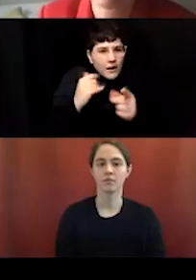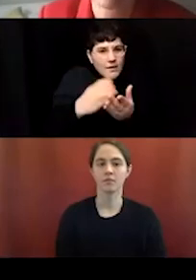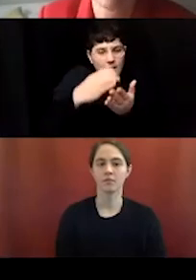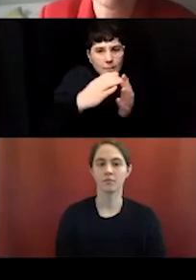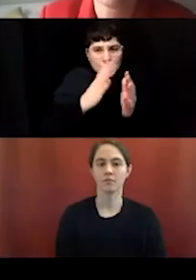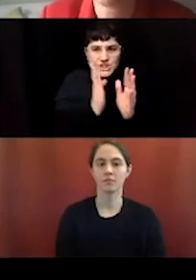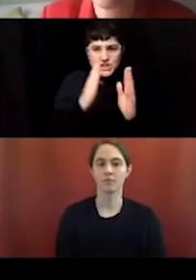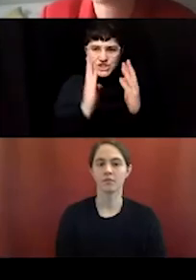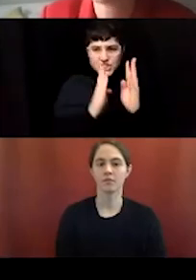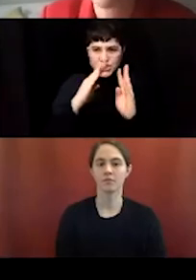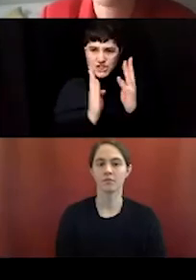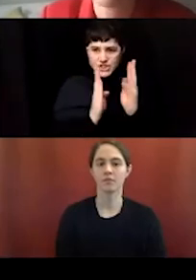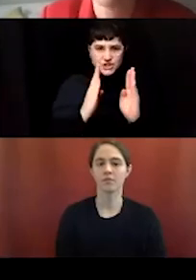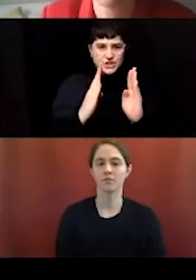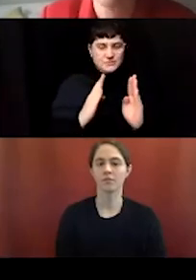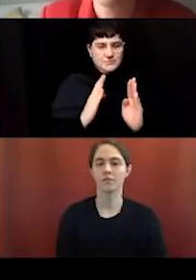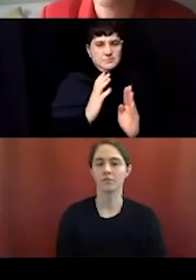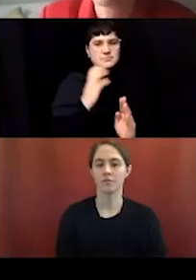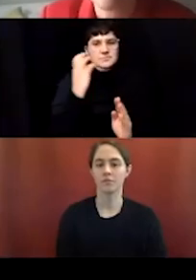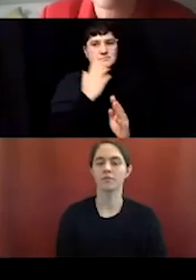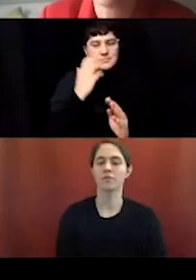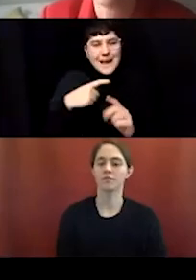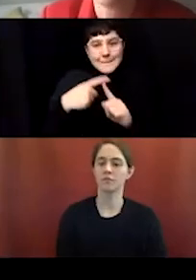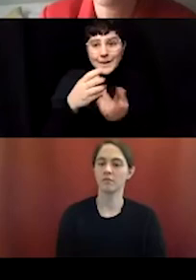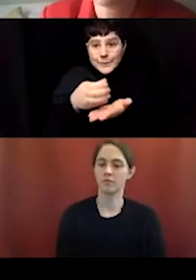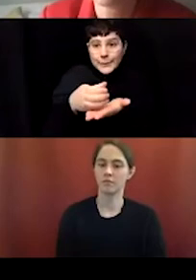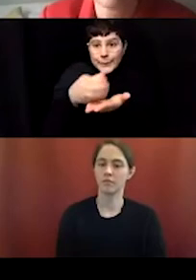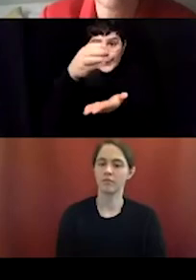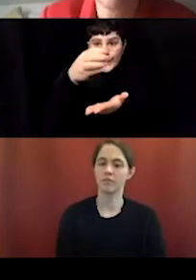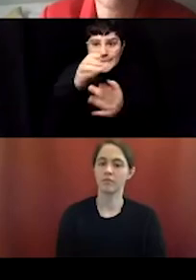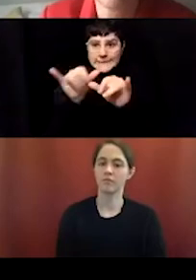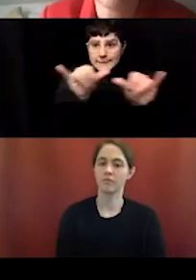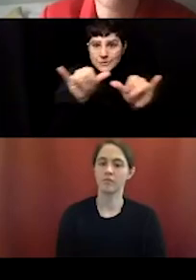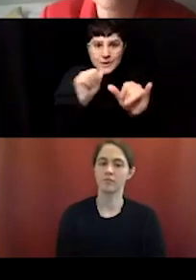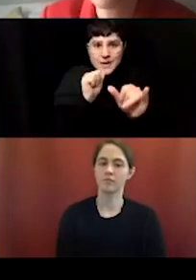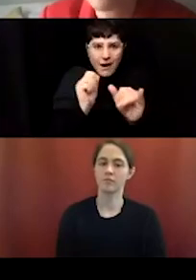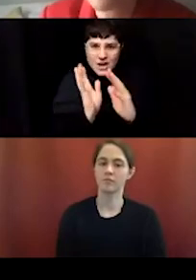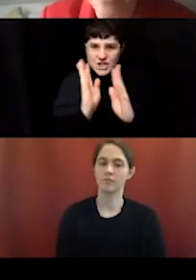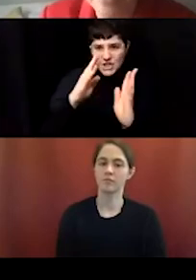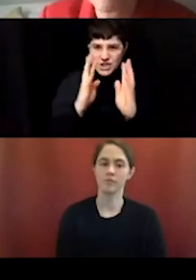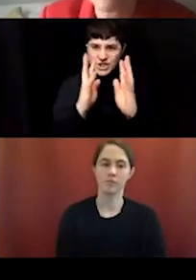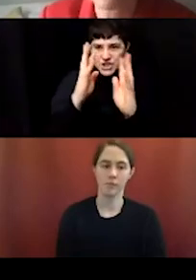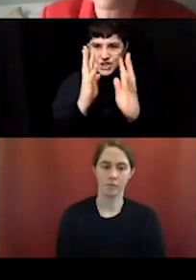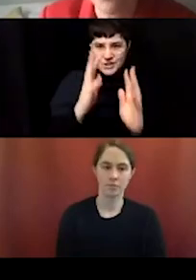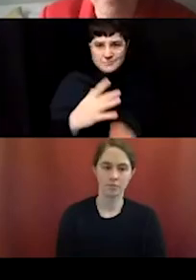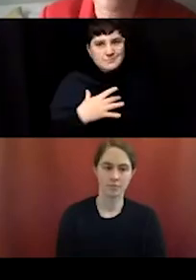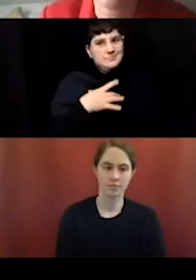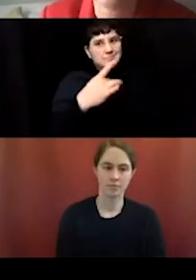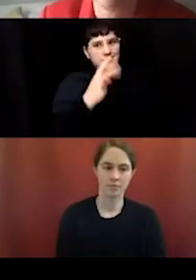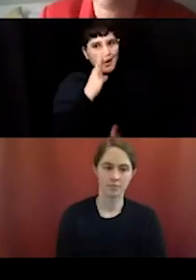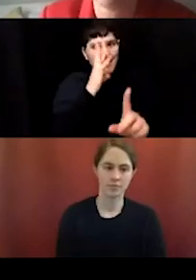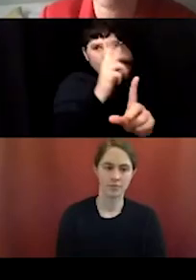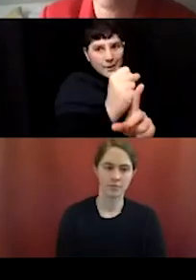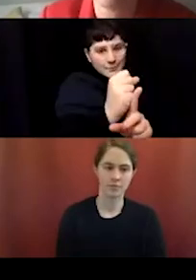lines, sort of asymmetrical design, and this just sculptural